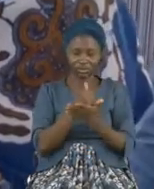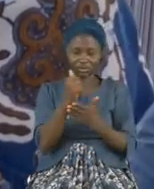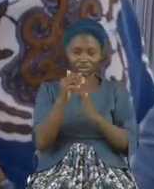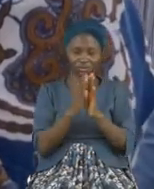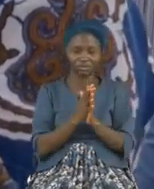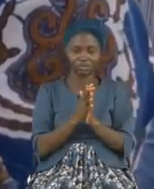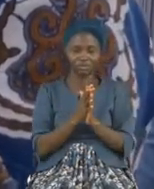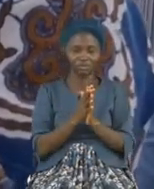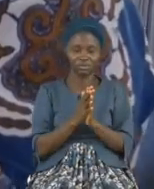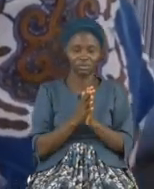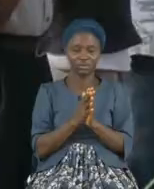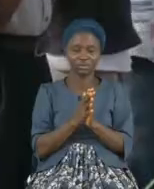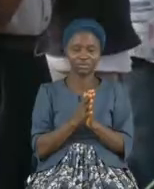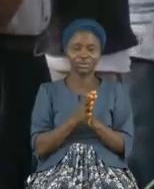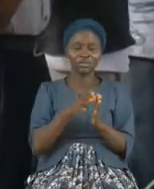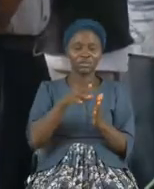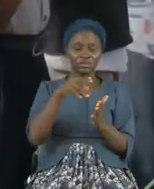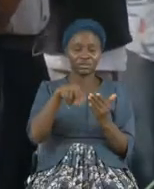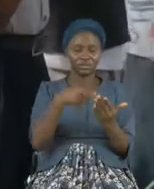Defeat will never come back again.